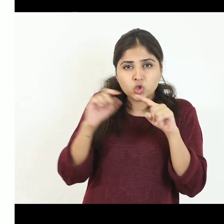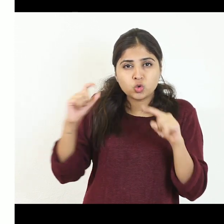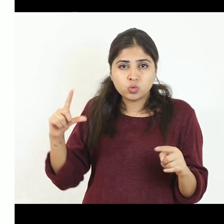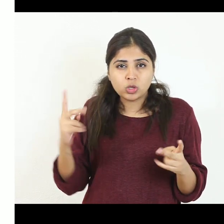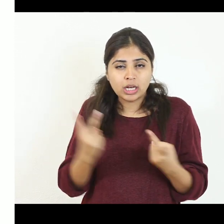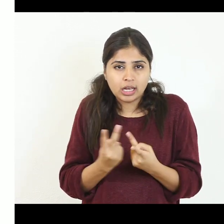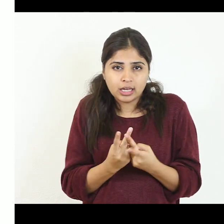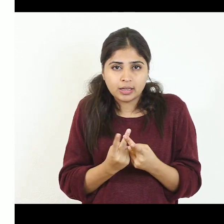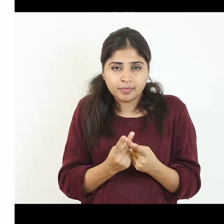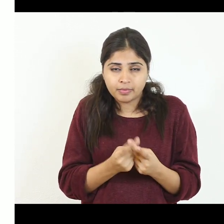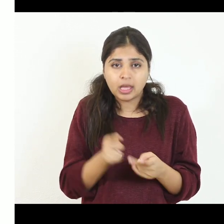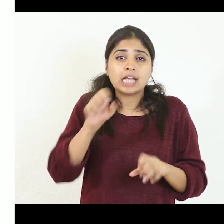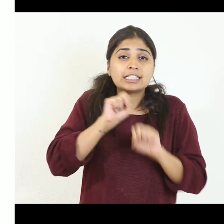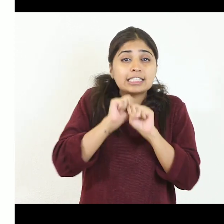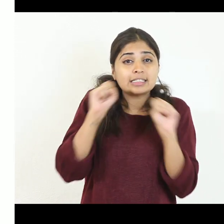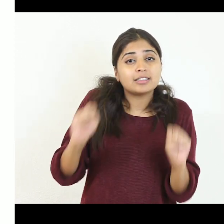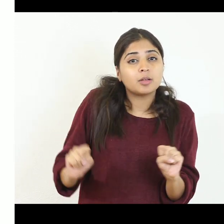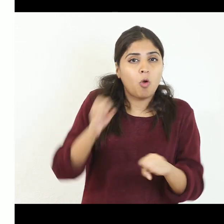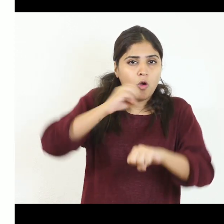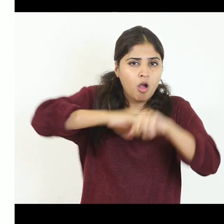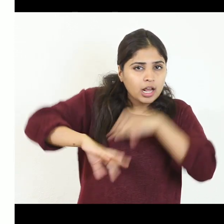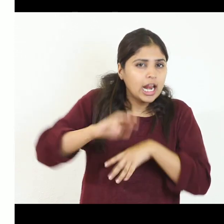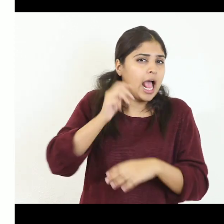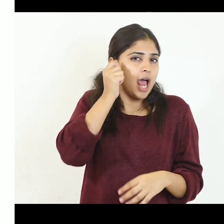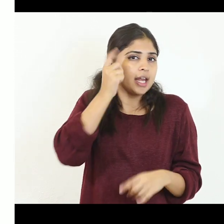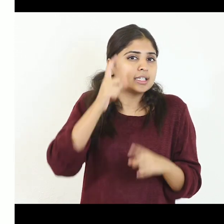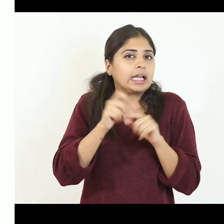data from multiple databases.